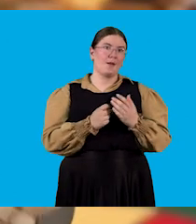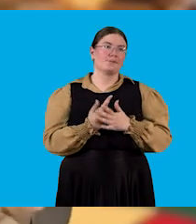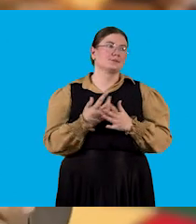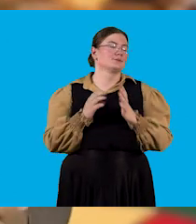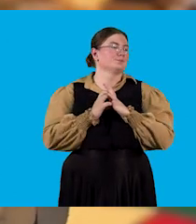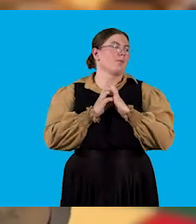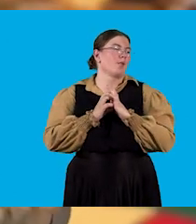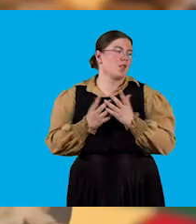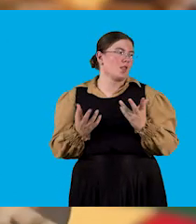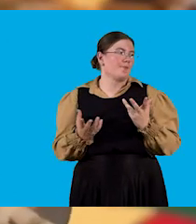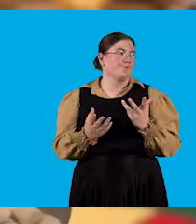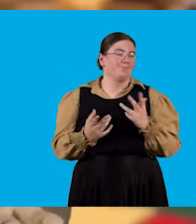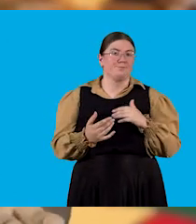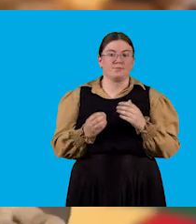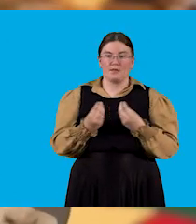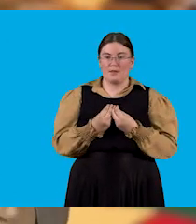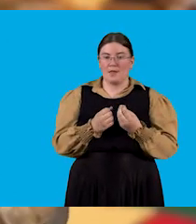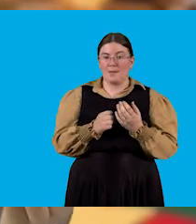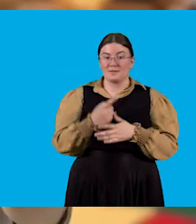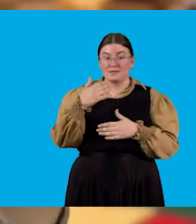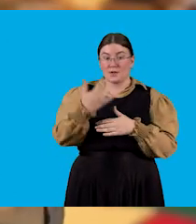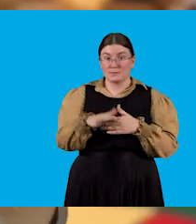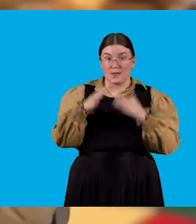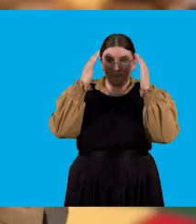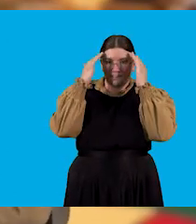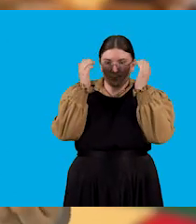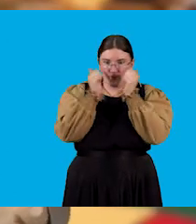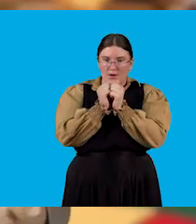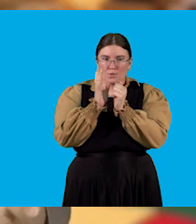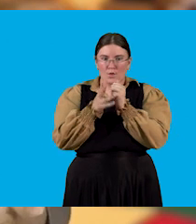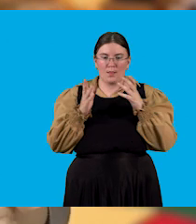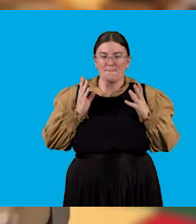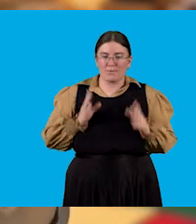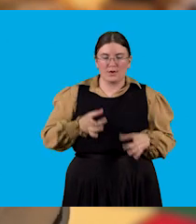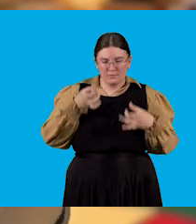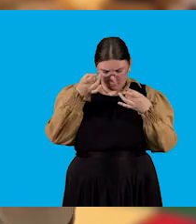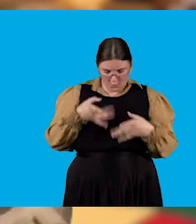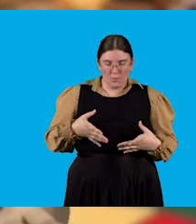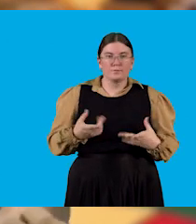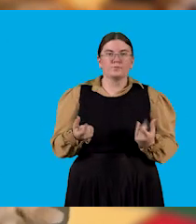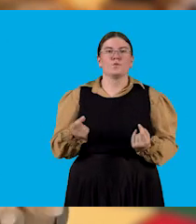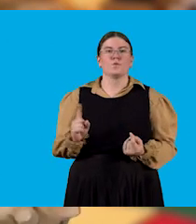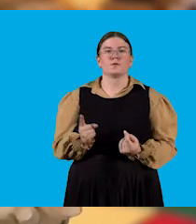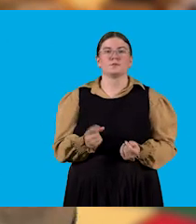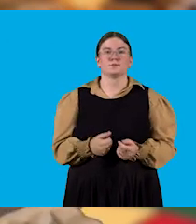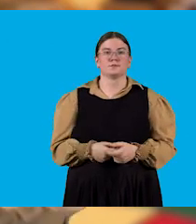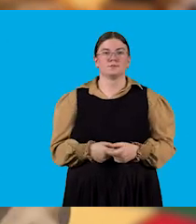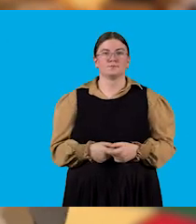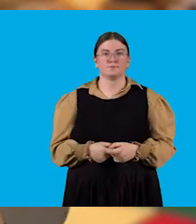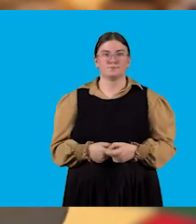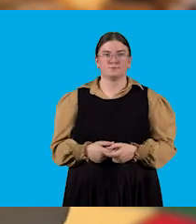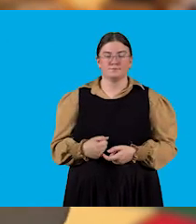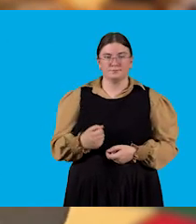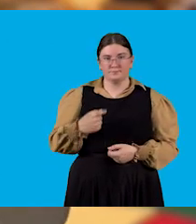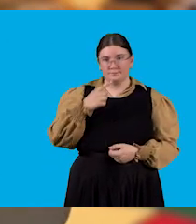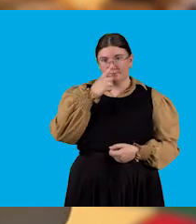for example, in the external environment, your brain will send a message to your muscles as to how to